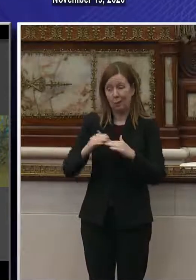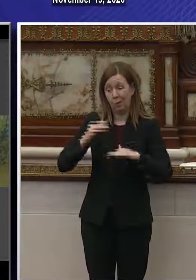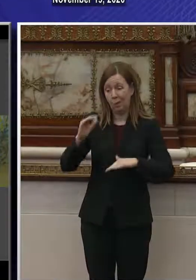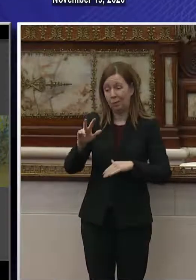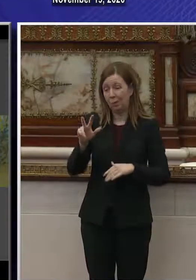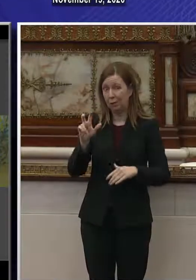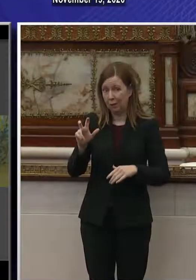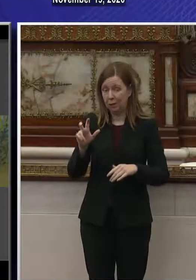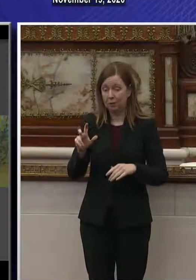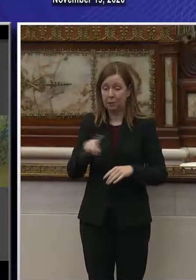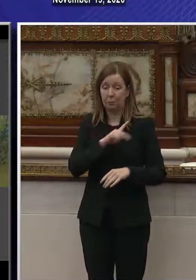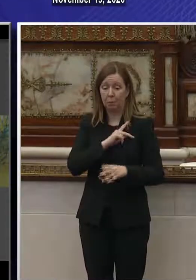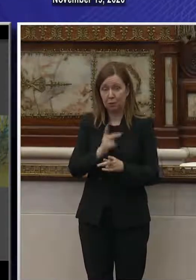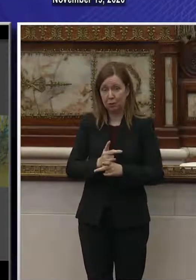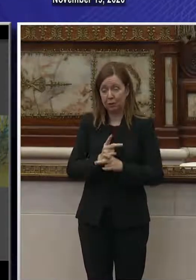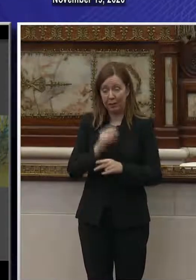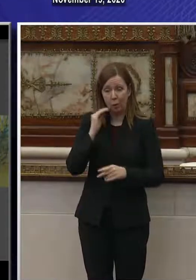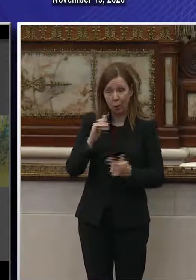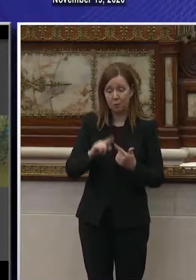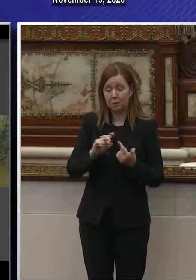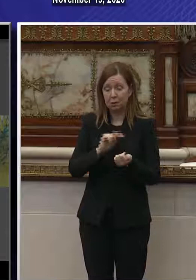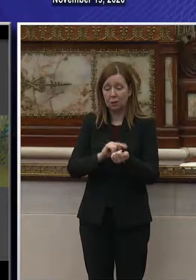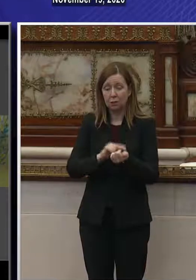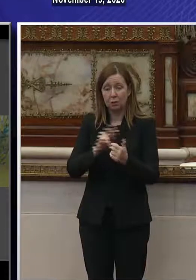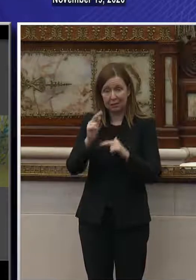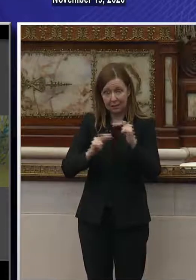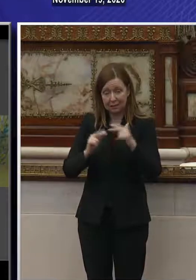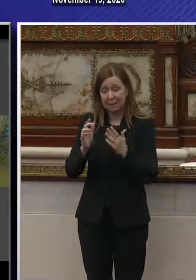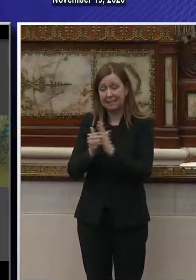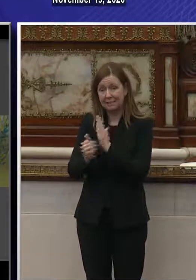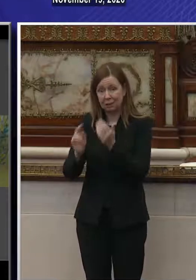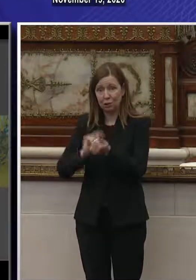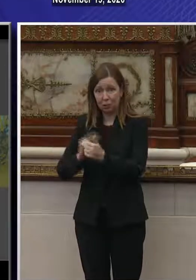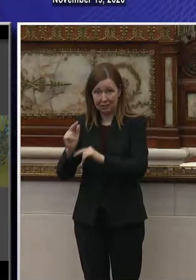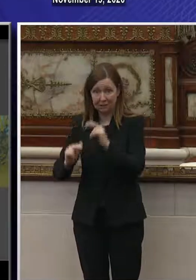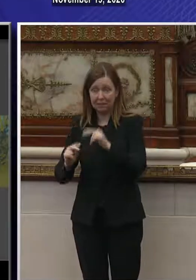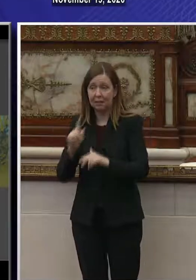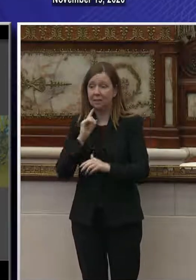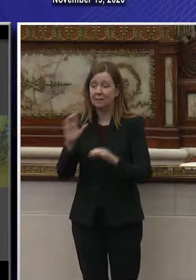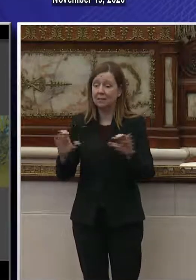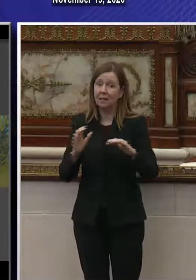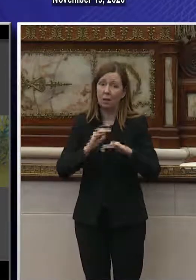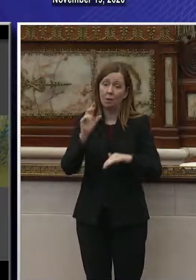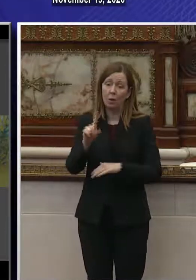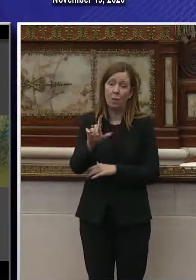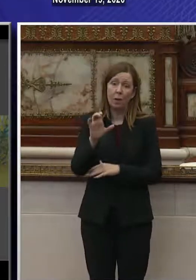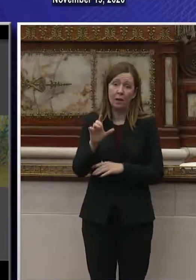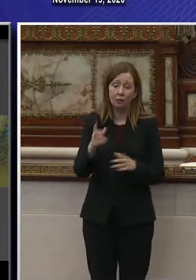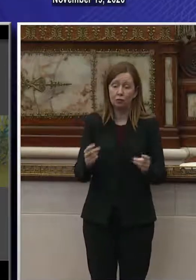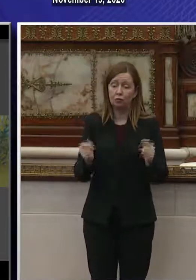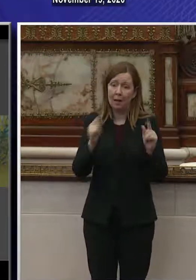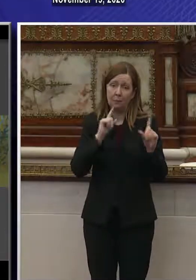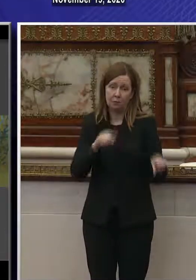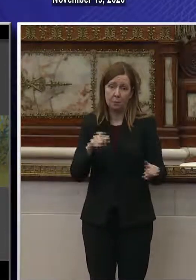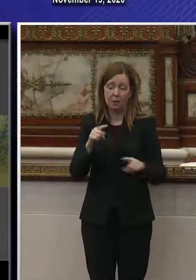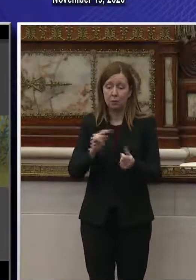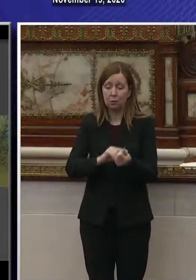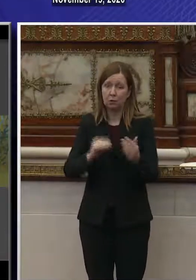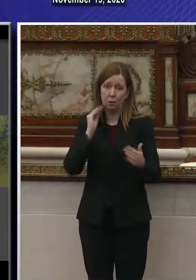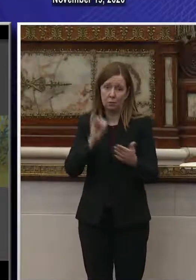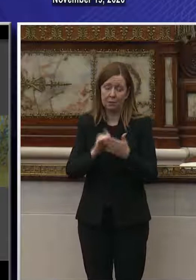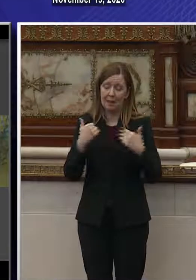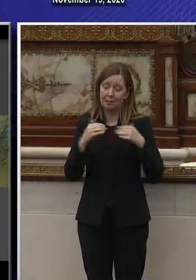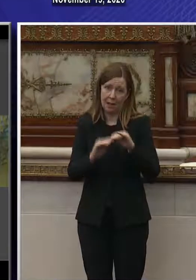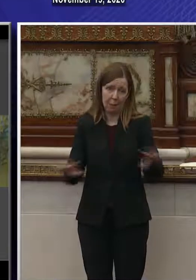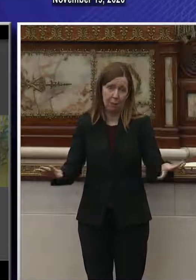300 personal care homes, nursing facilities, and skilled nursing facilities has done over 100 rapid responses to nursing homes that have had